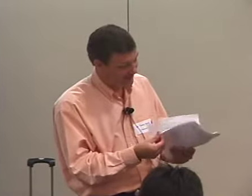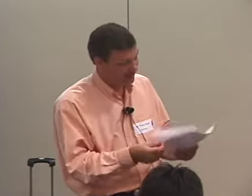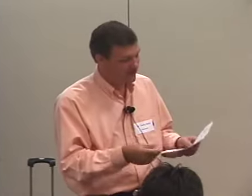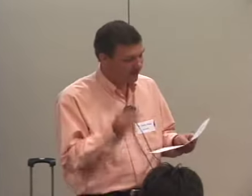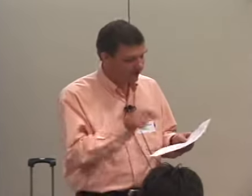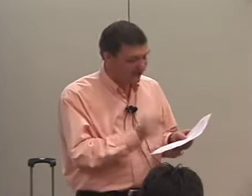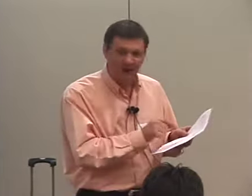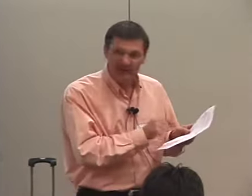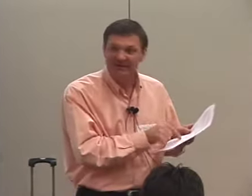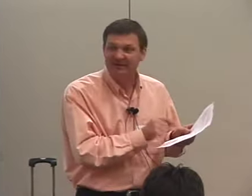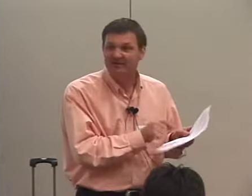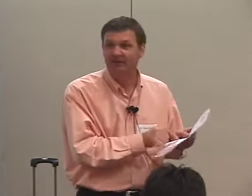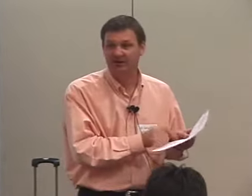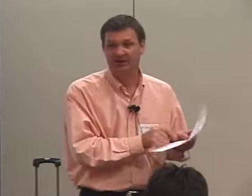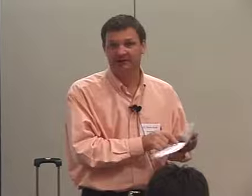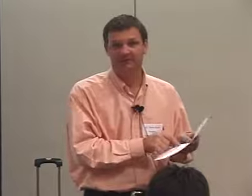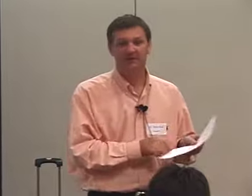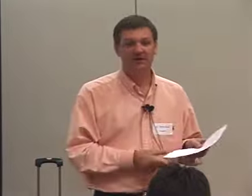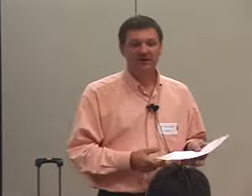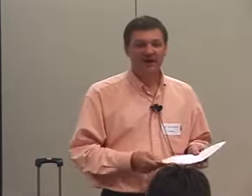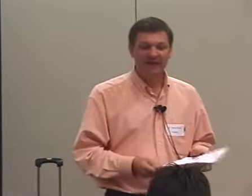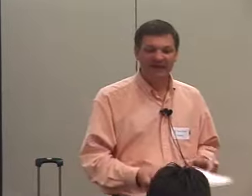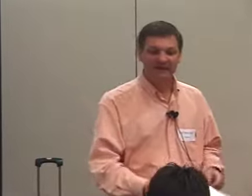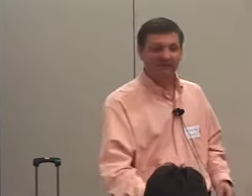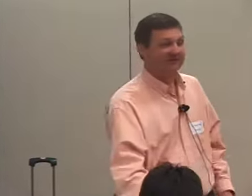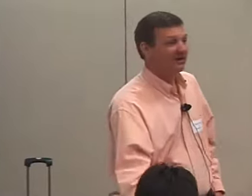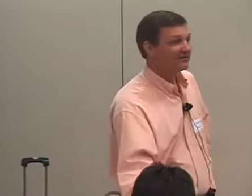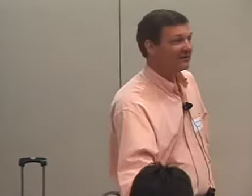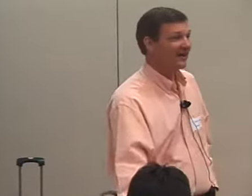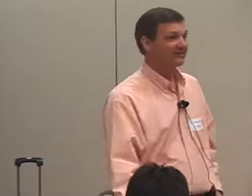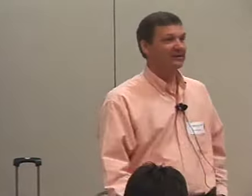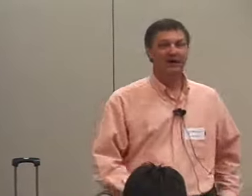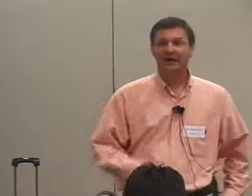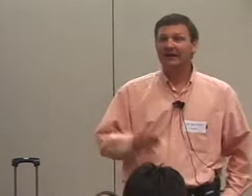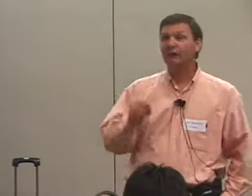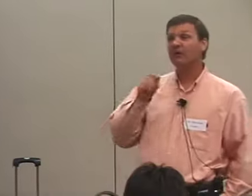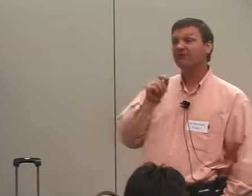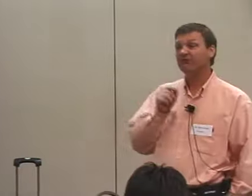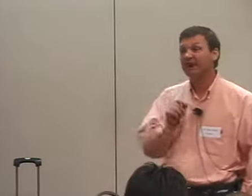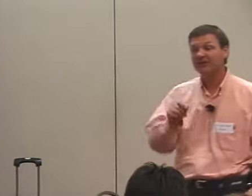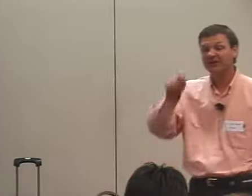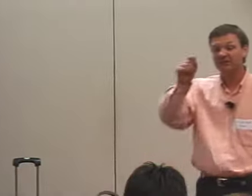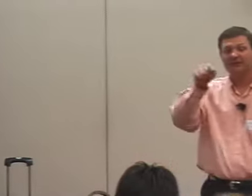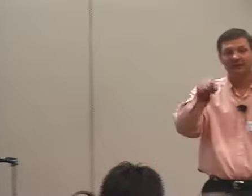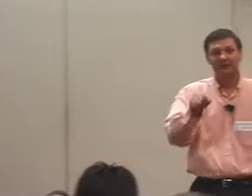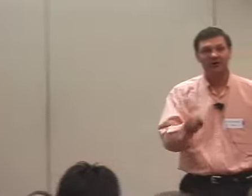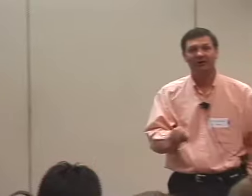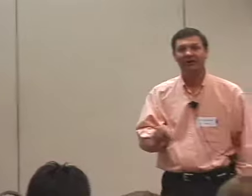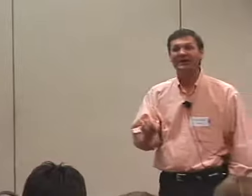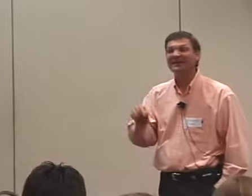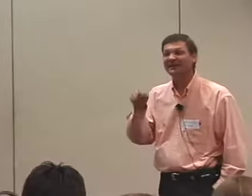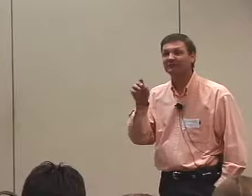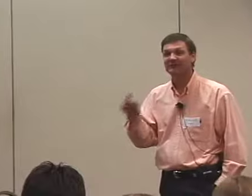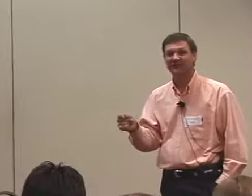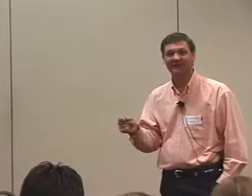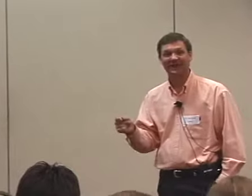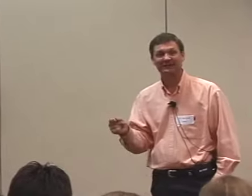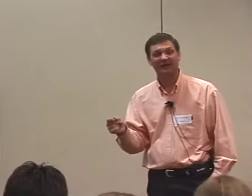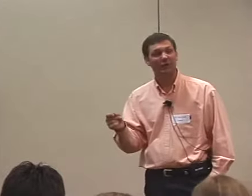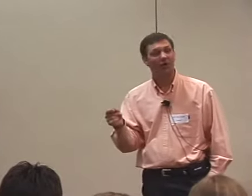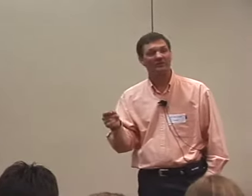page 8. Right now we need to get this part done. And that keeps us on task. Again, we found that using that protocol keeps us